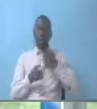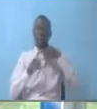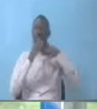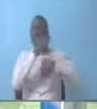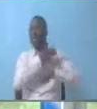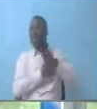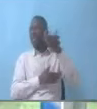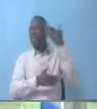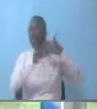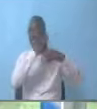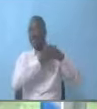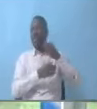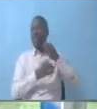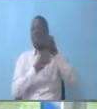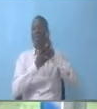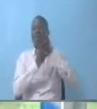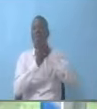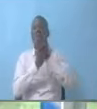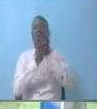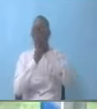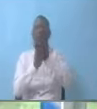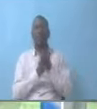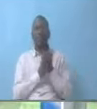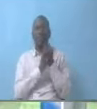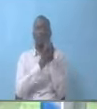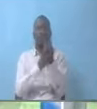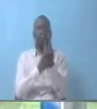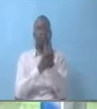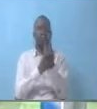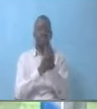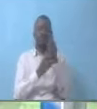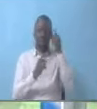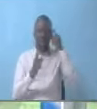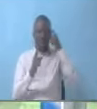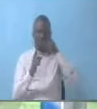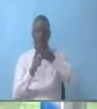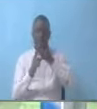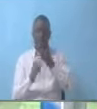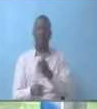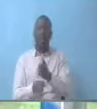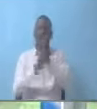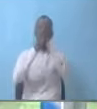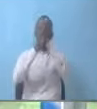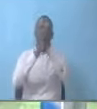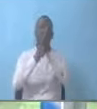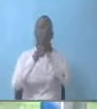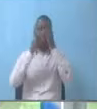1992. Aimed at helping a government in distress.